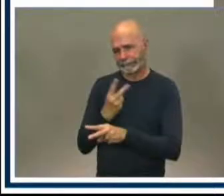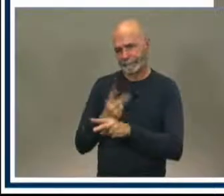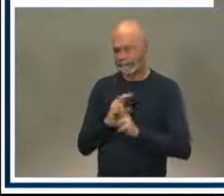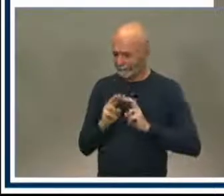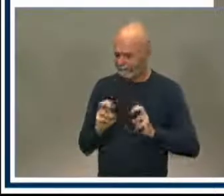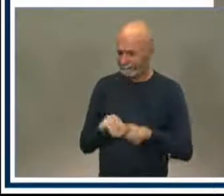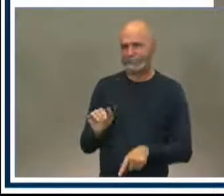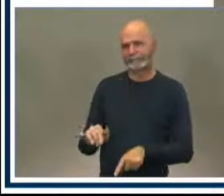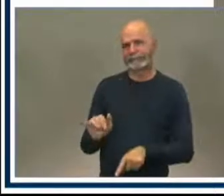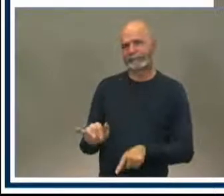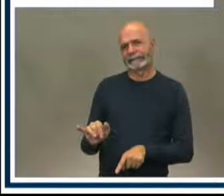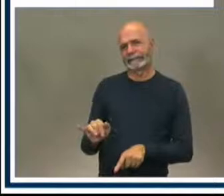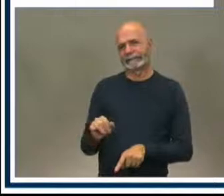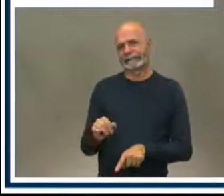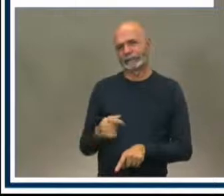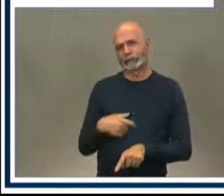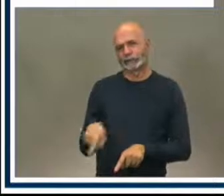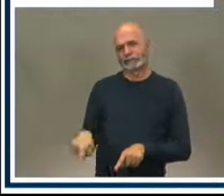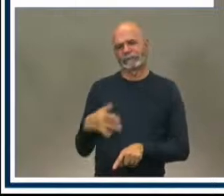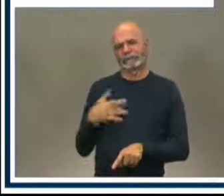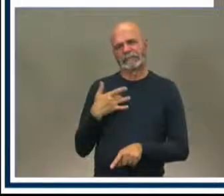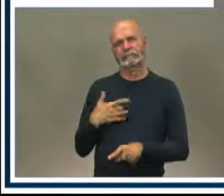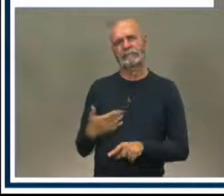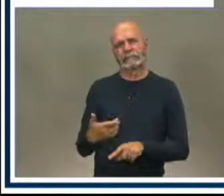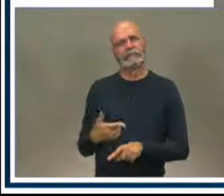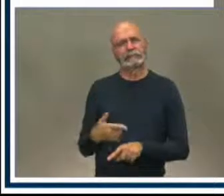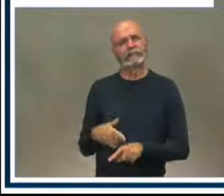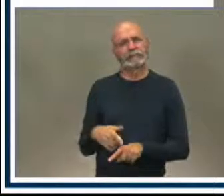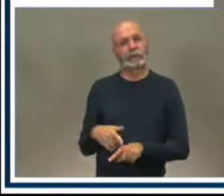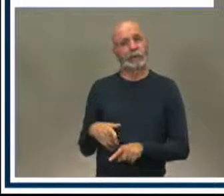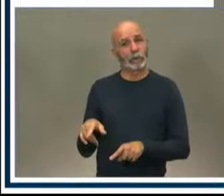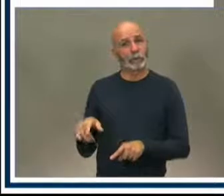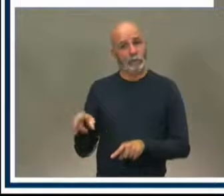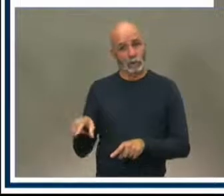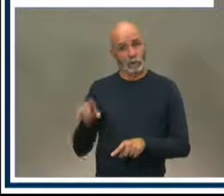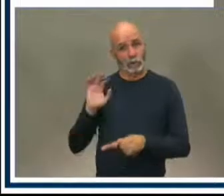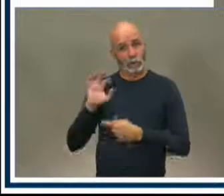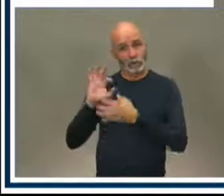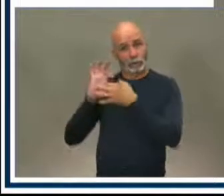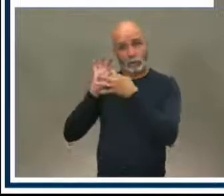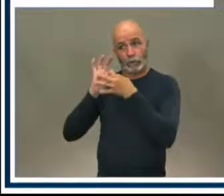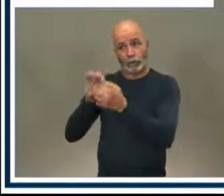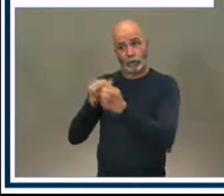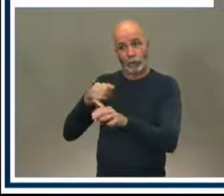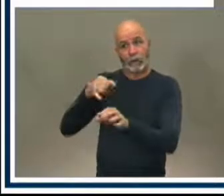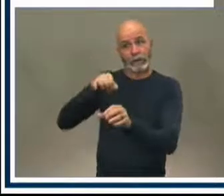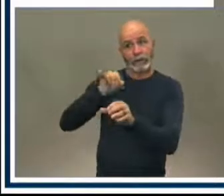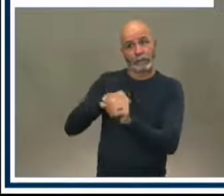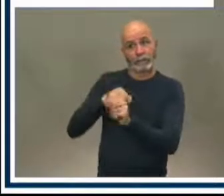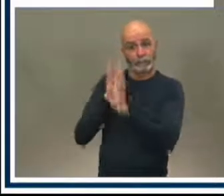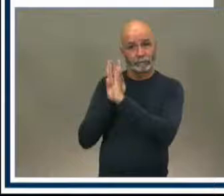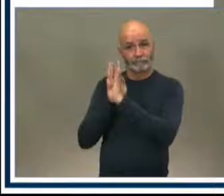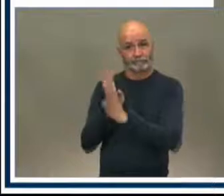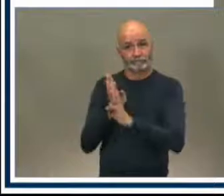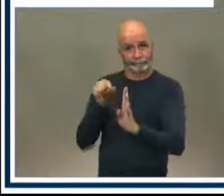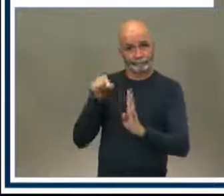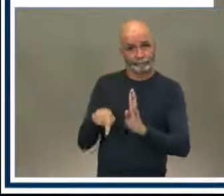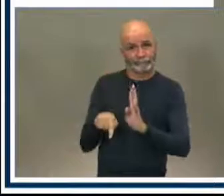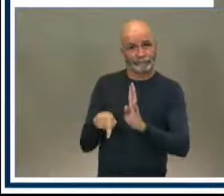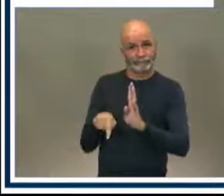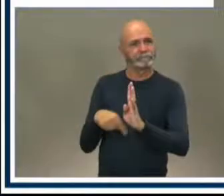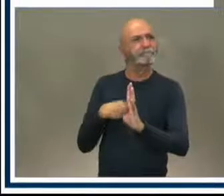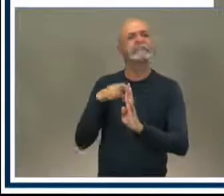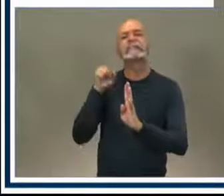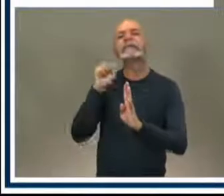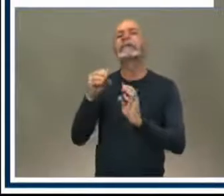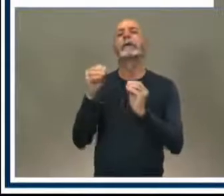with our established mechanism with pharmacies, with the need to bring in secondary